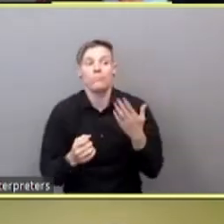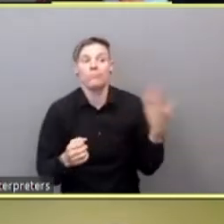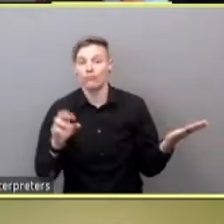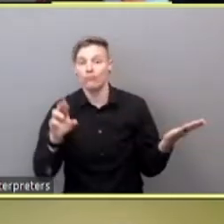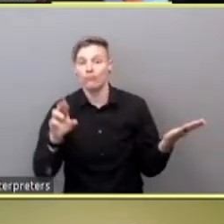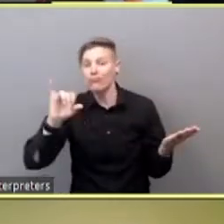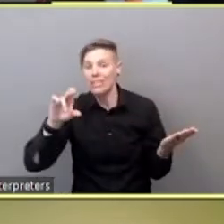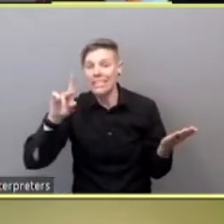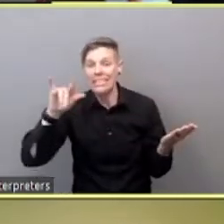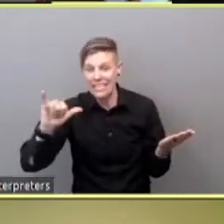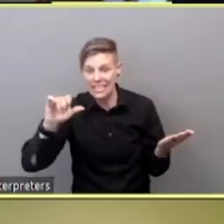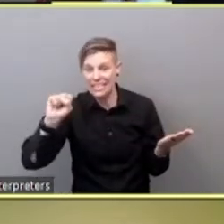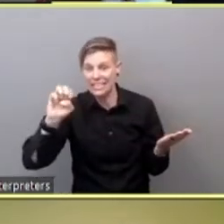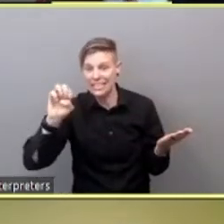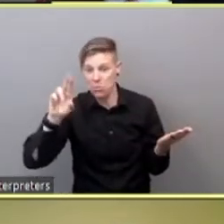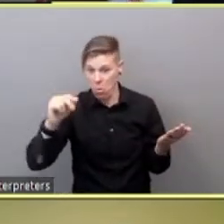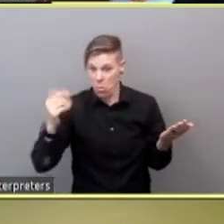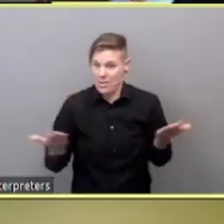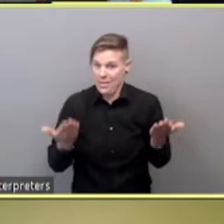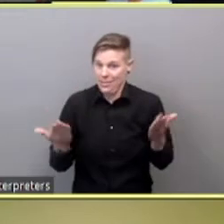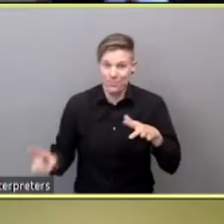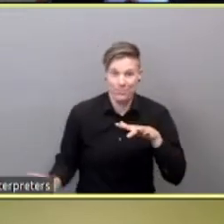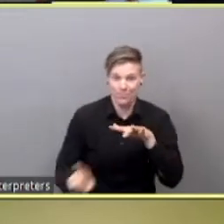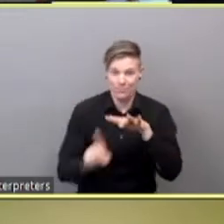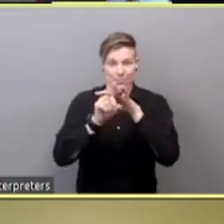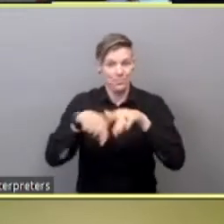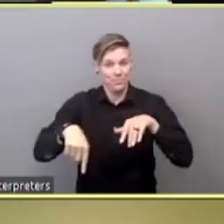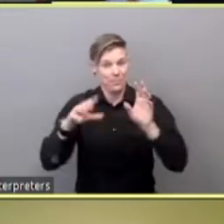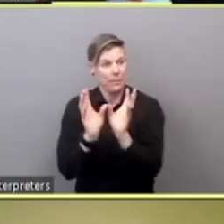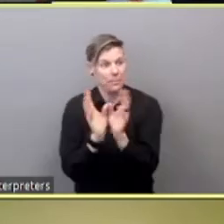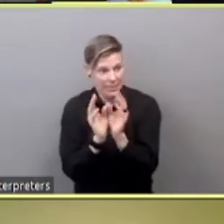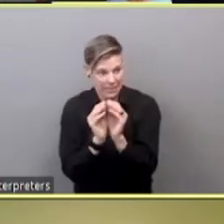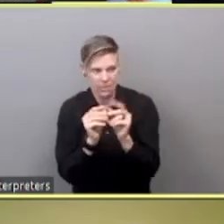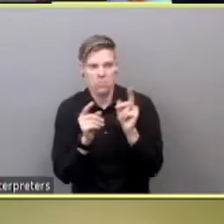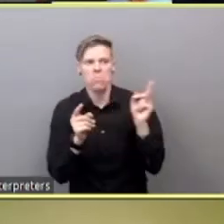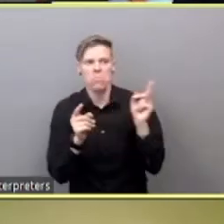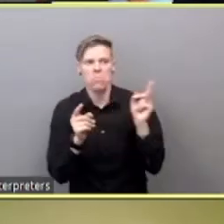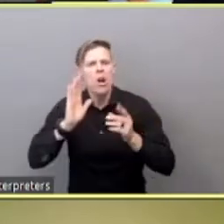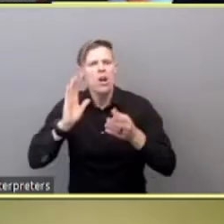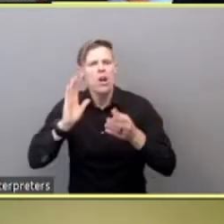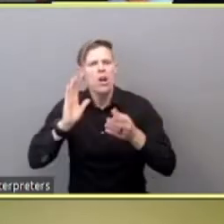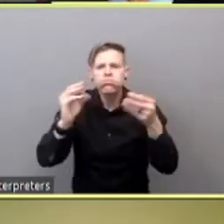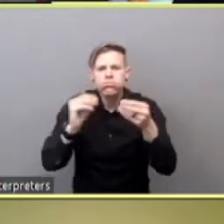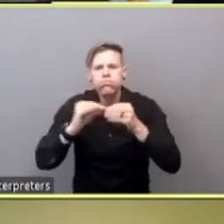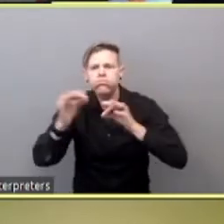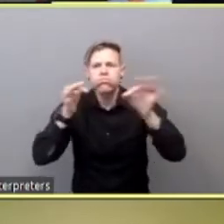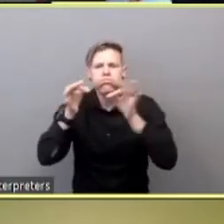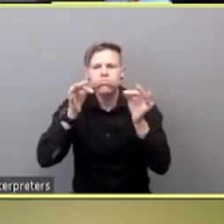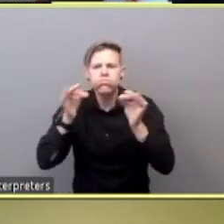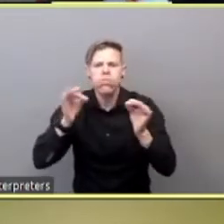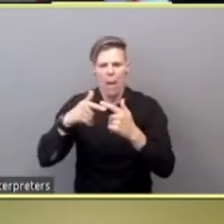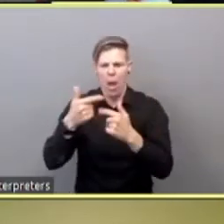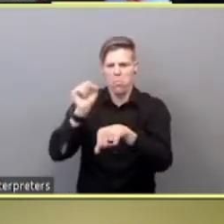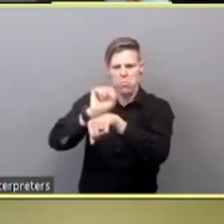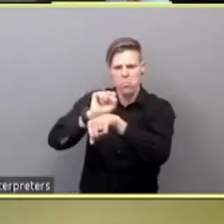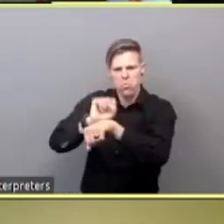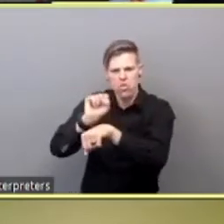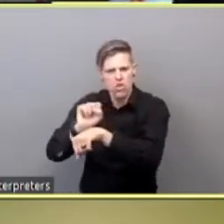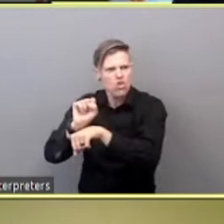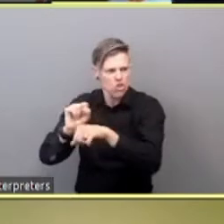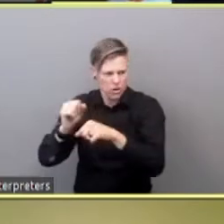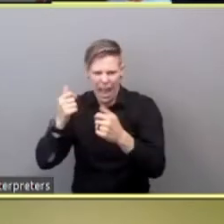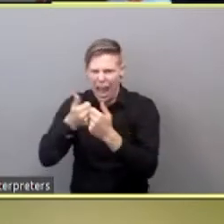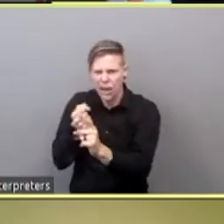walk us through an overview of what we're looking at as federal benefits wind down and